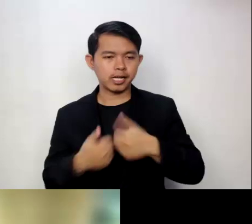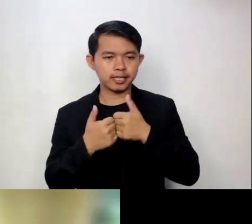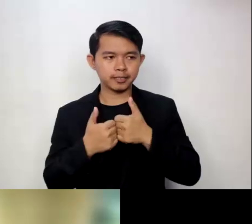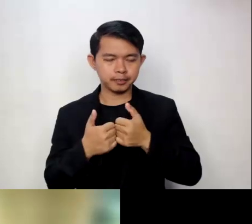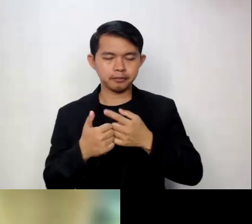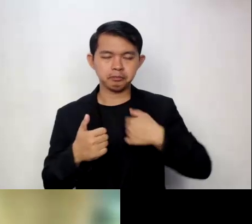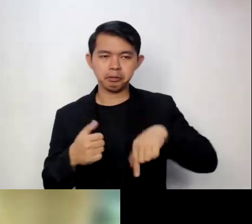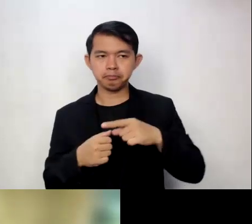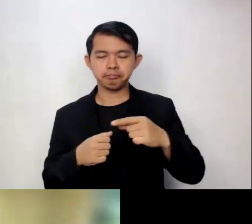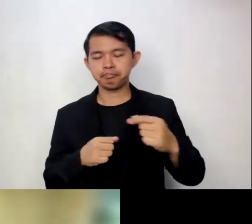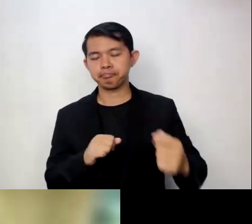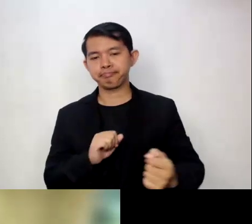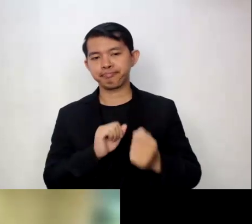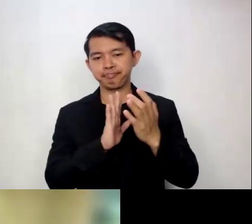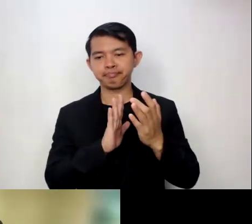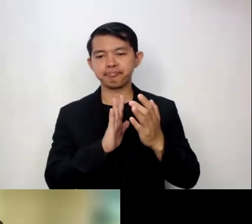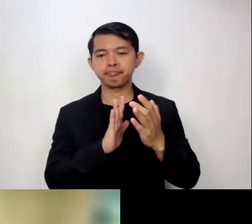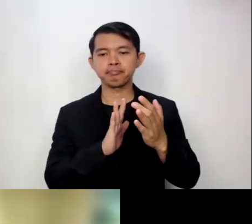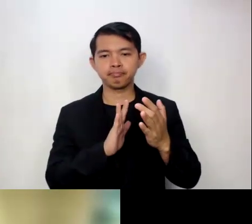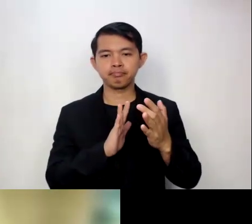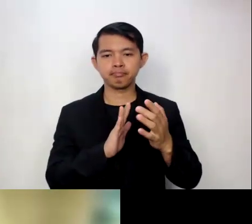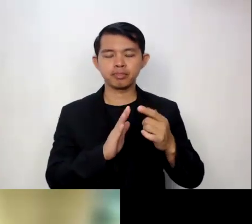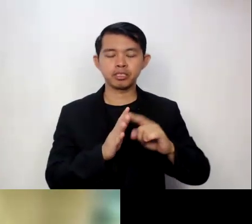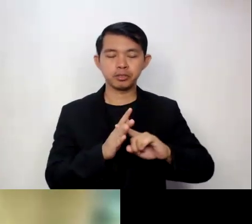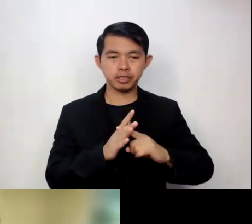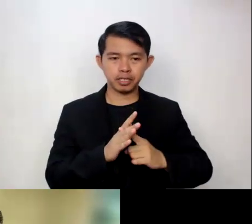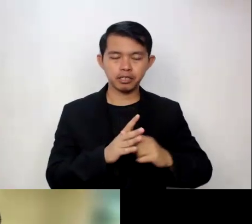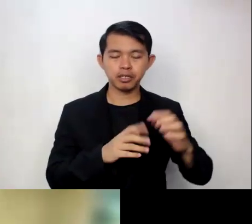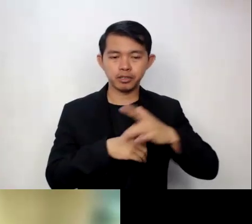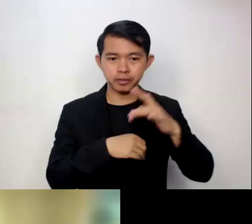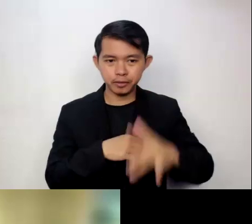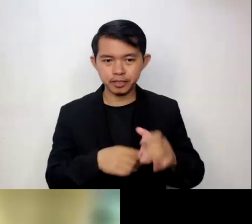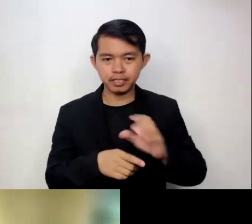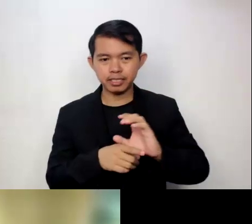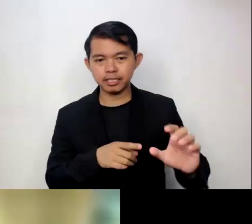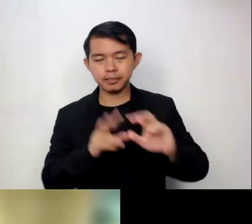encounter, especially as an early career researcher, bilang medyo bata pa tayo,